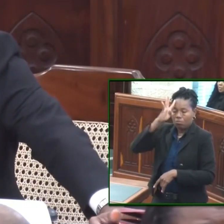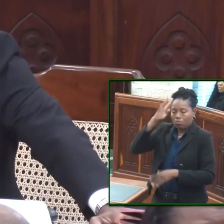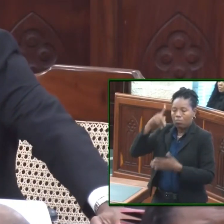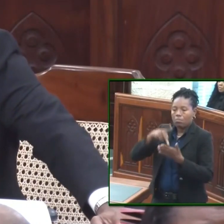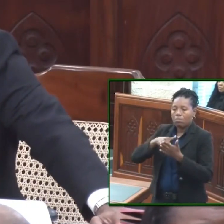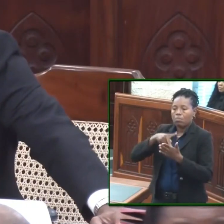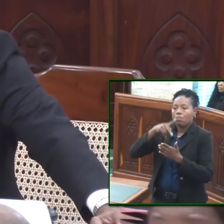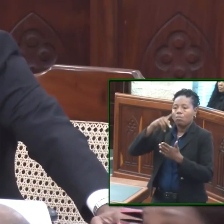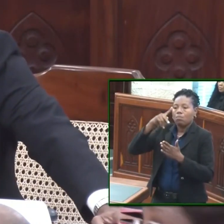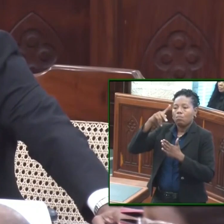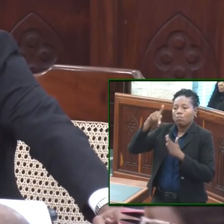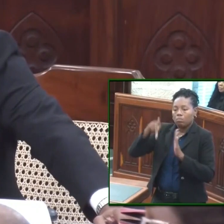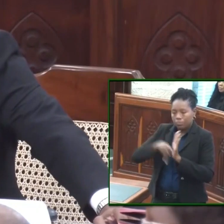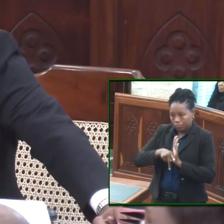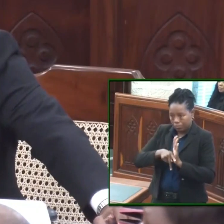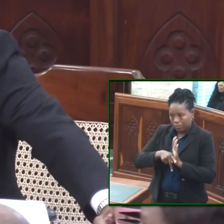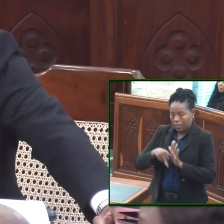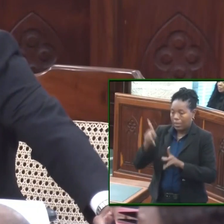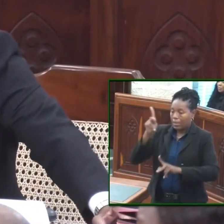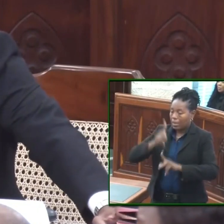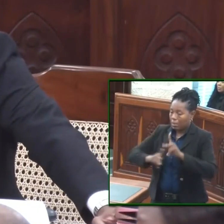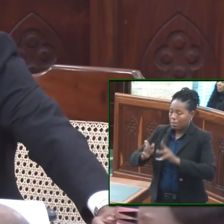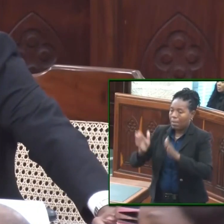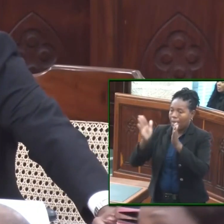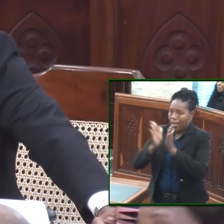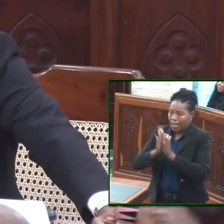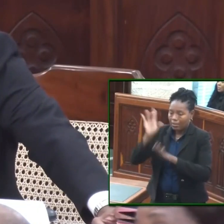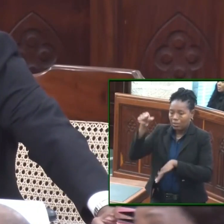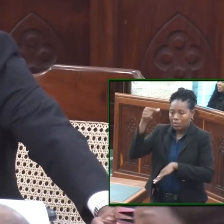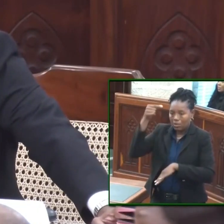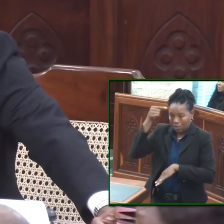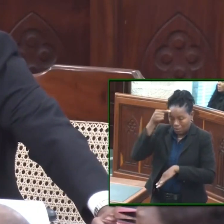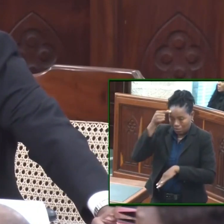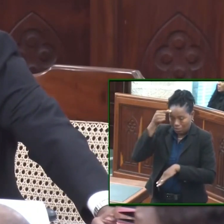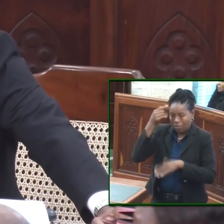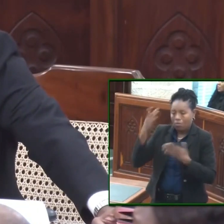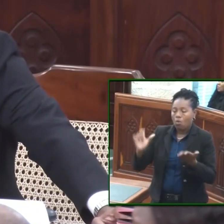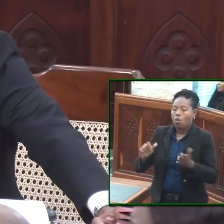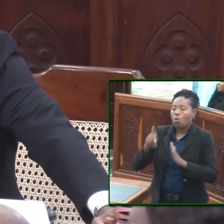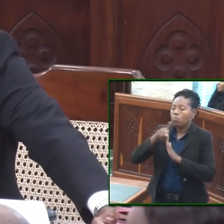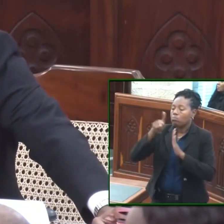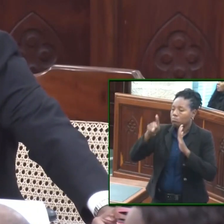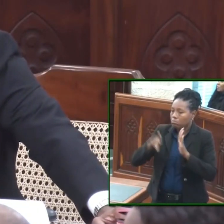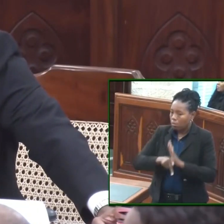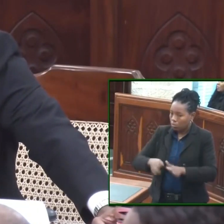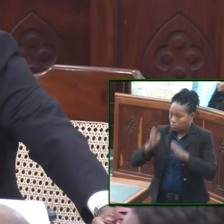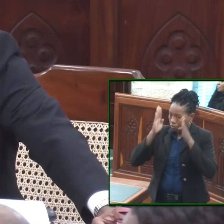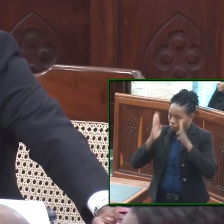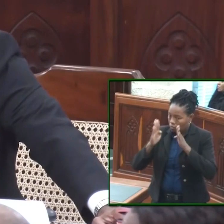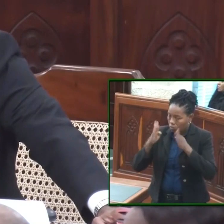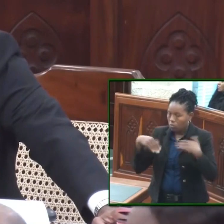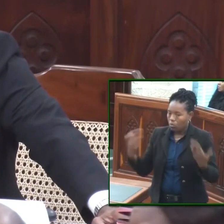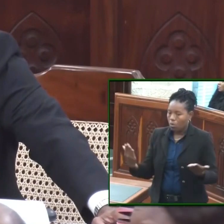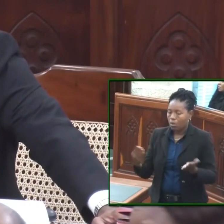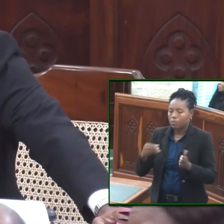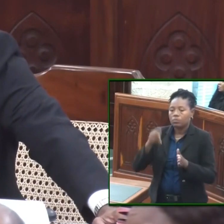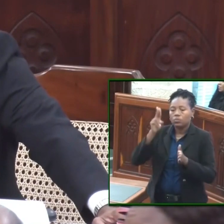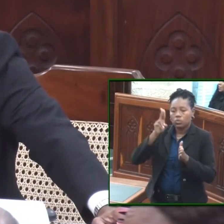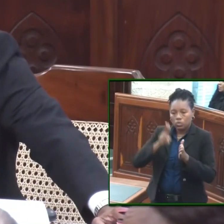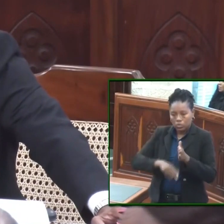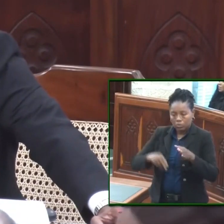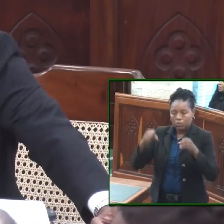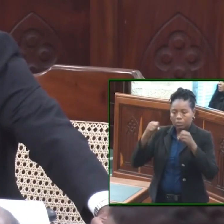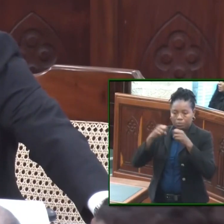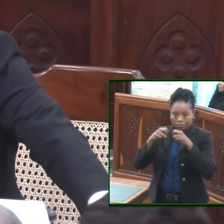people of this country are requesting of this government a more aggressive policy towards cheaper electricity